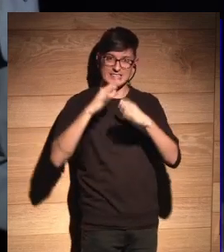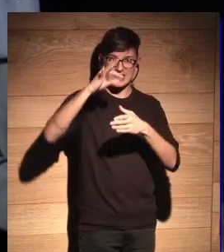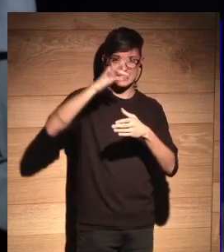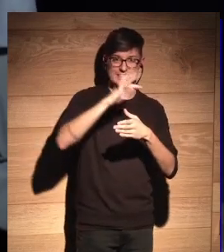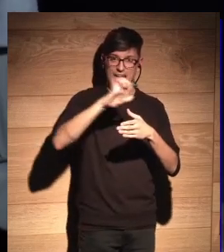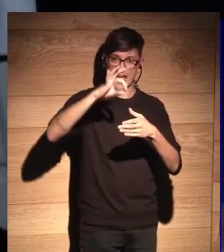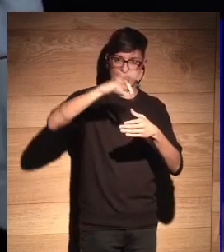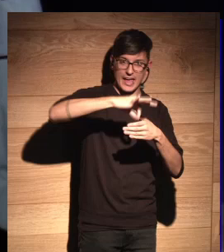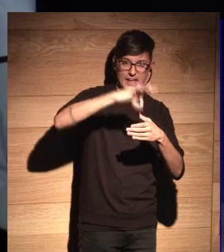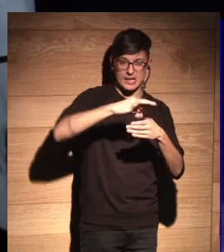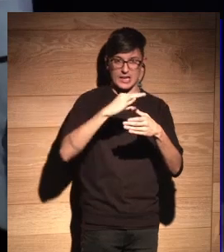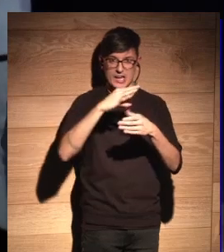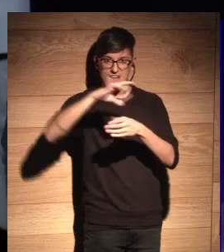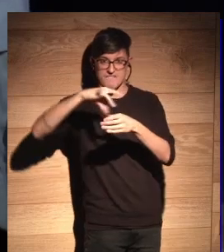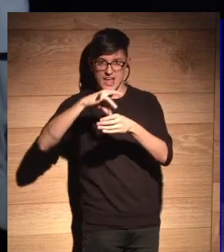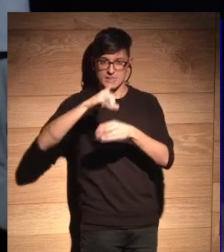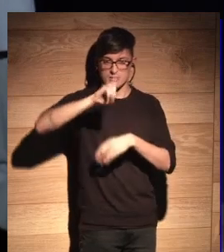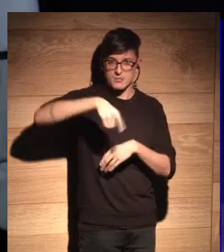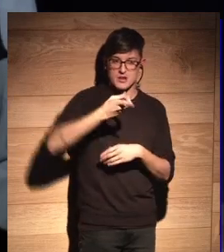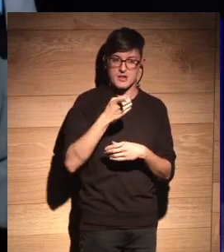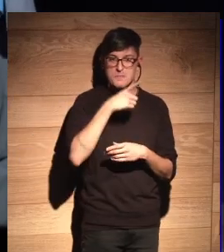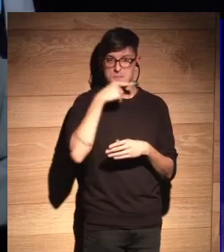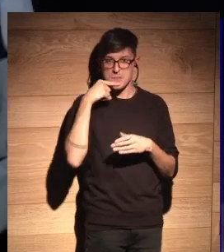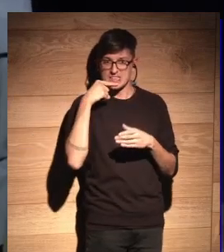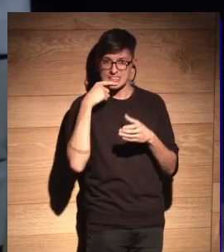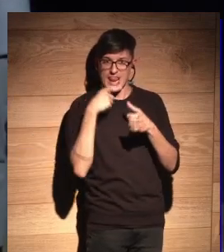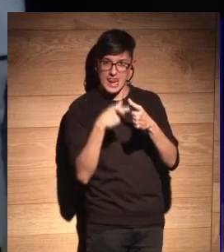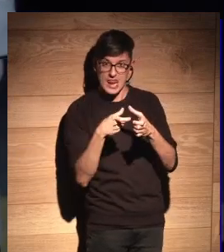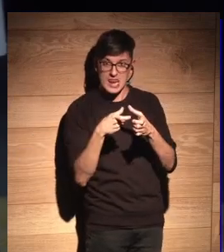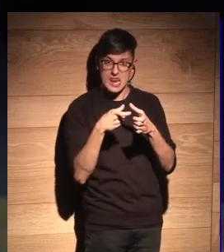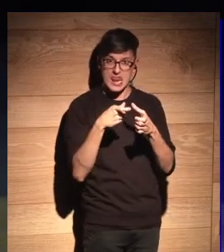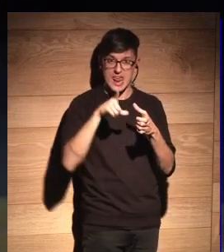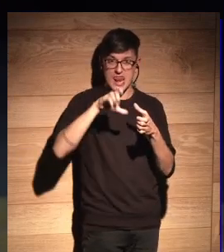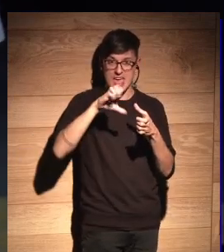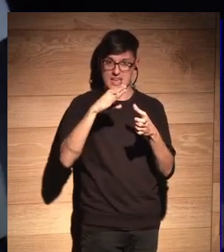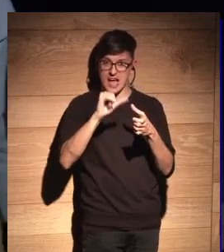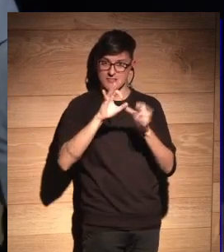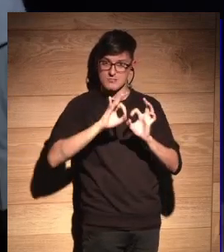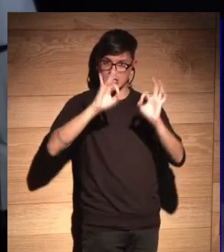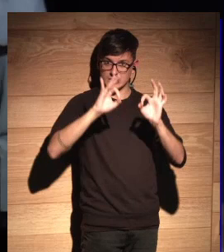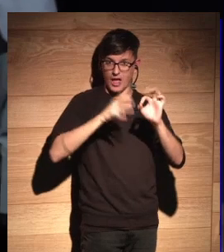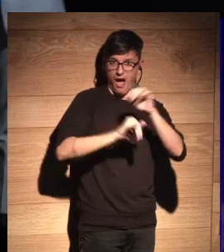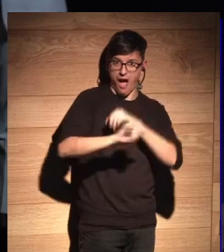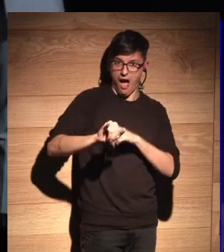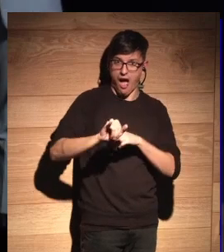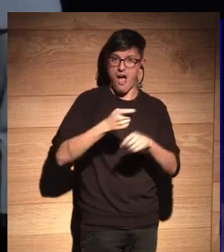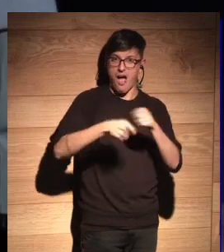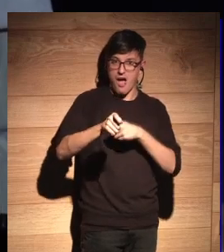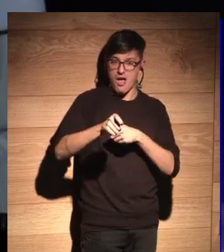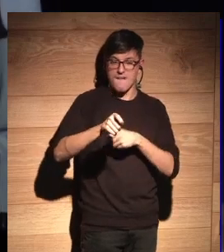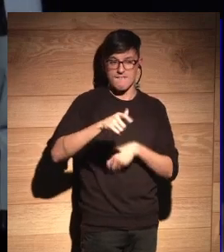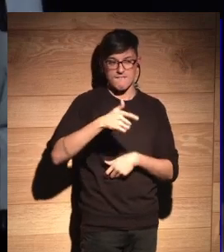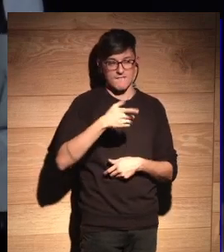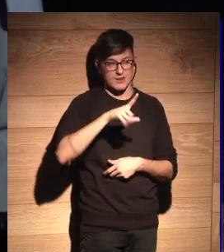So a lot of things to experience. So we would be more than honored when you are